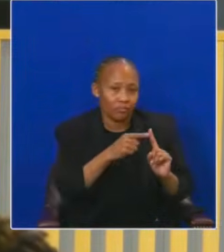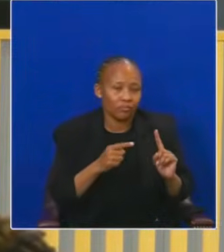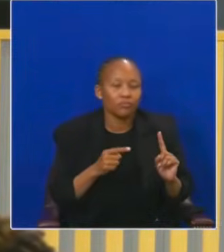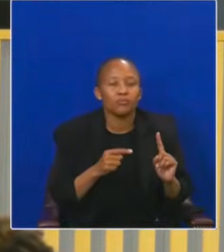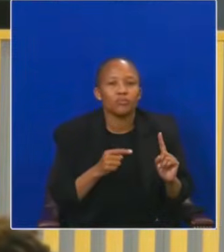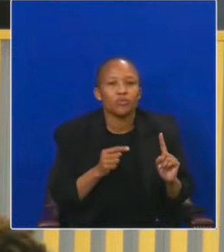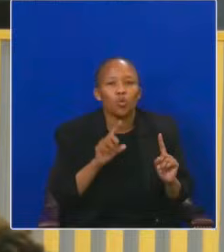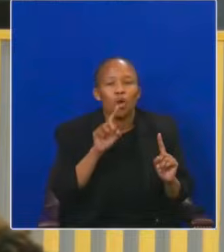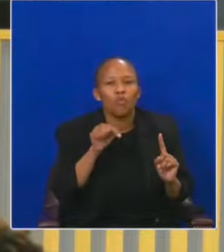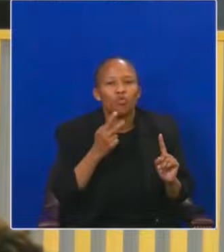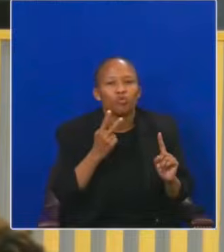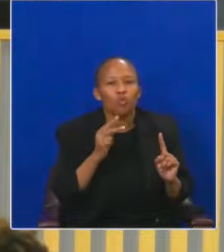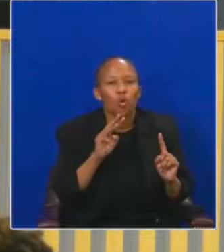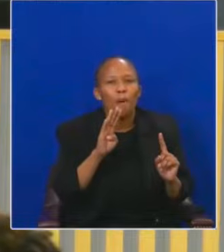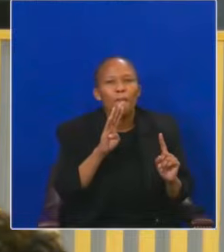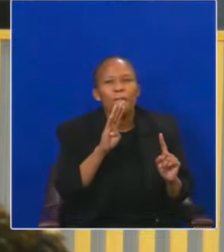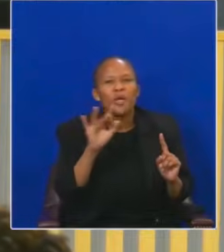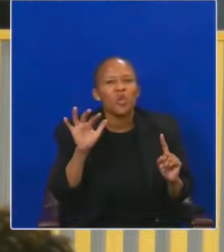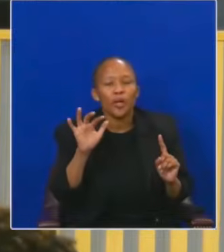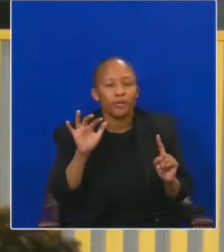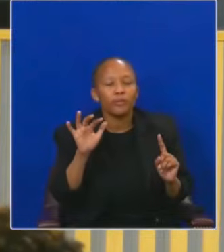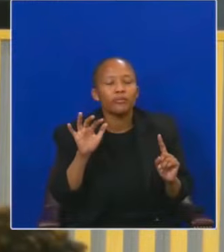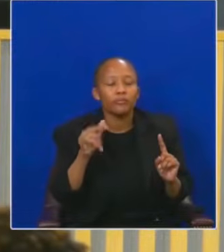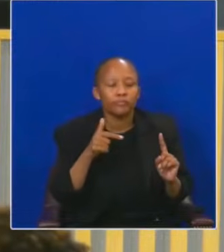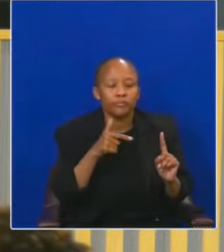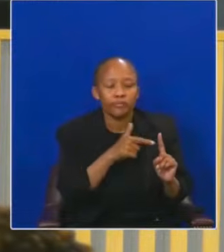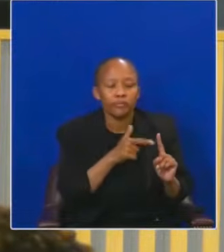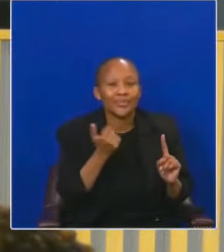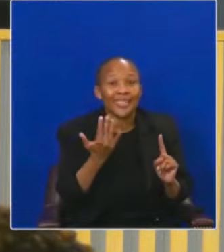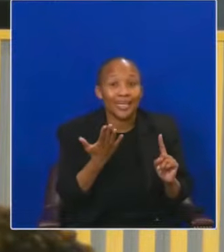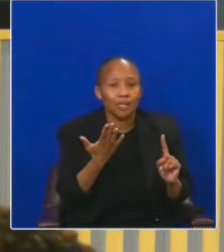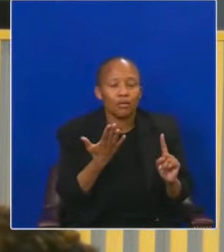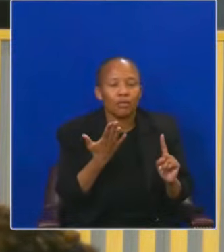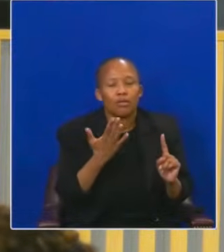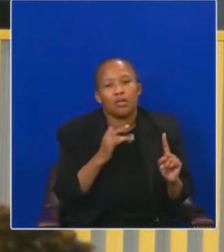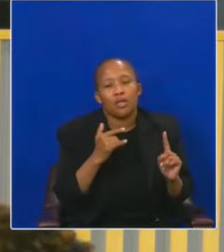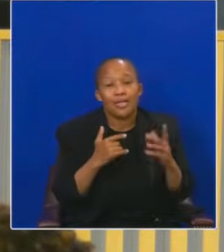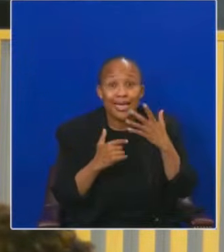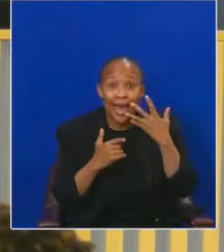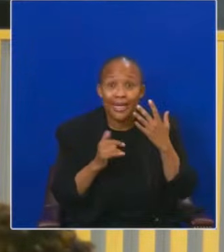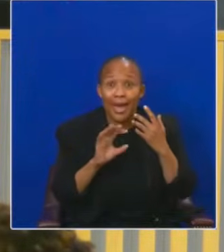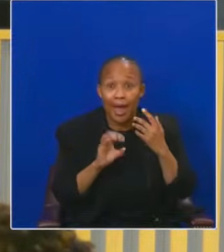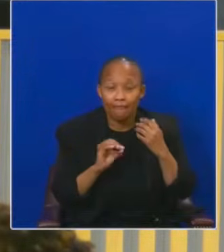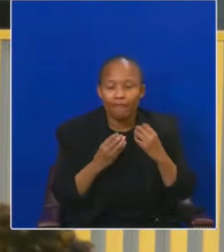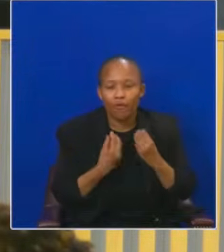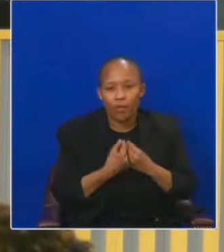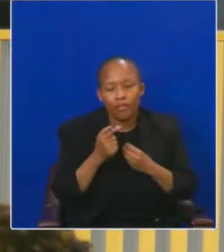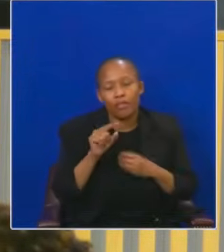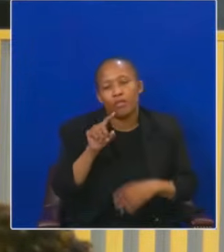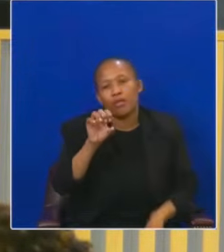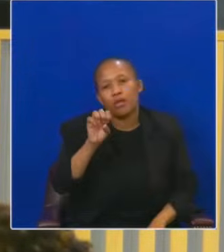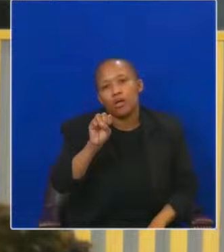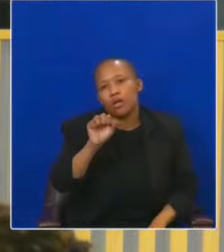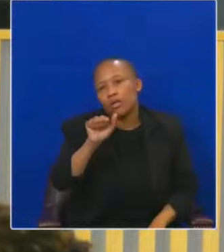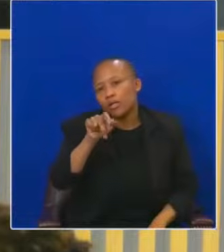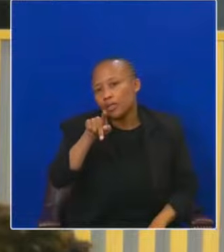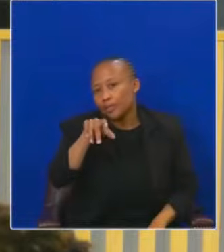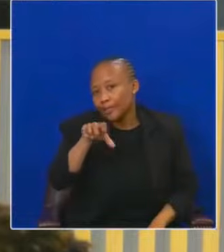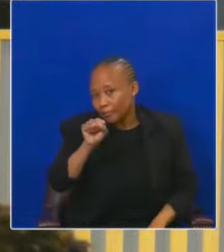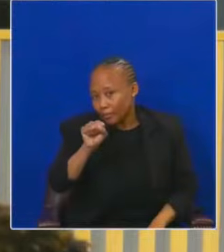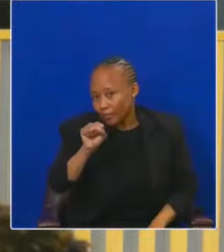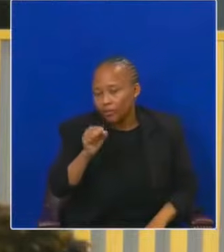held with SAPS, we found that indeed he had